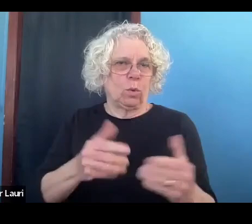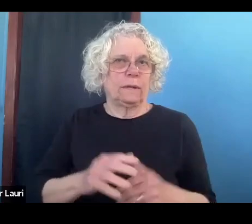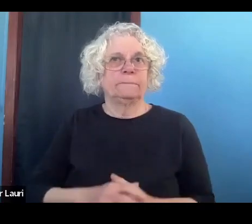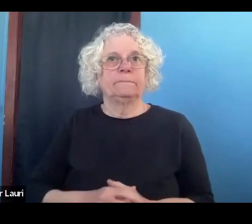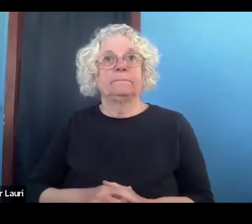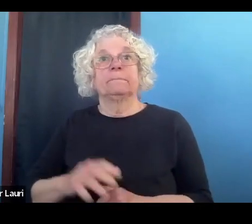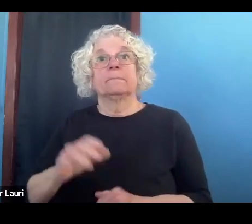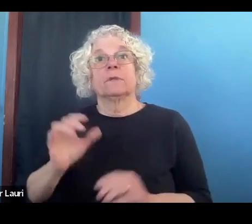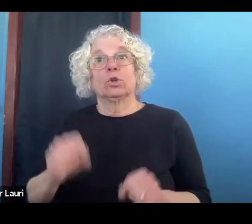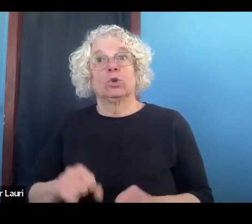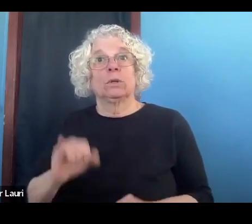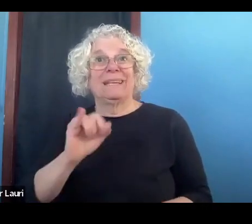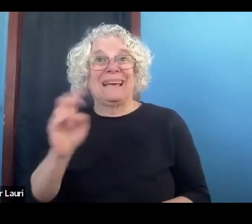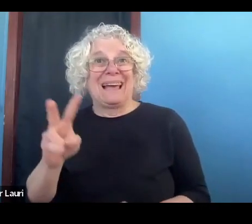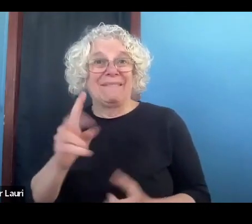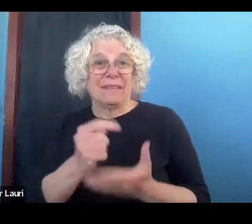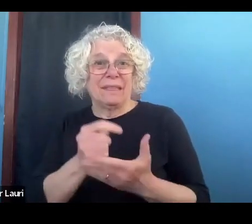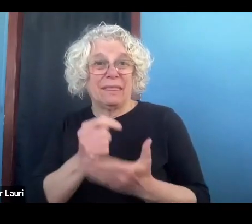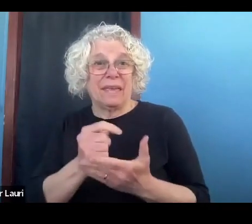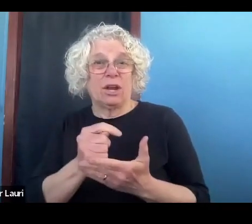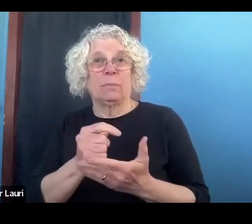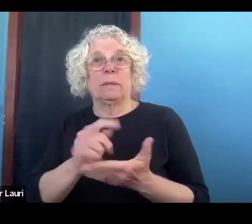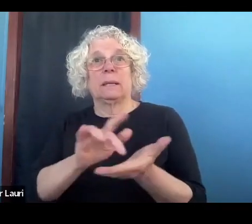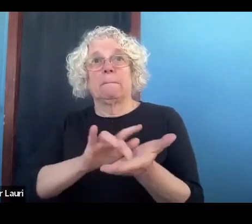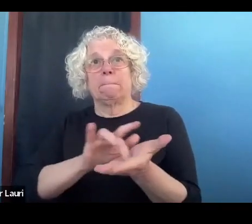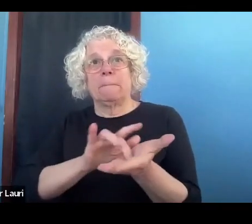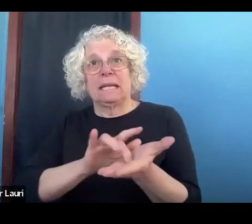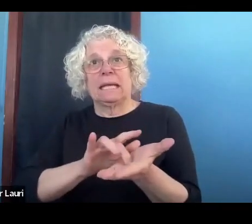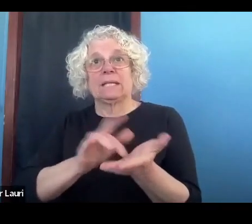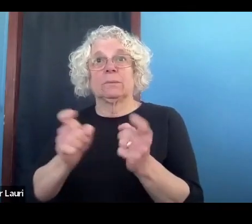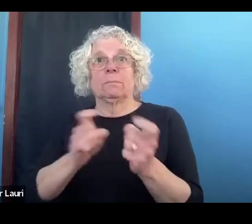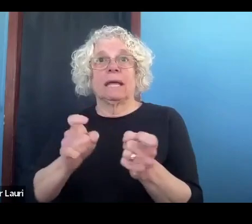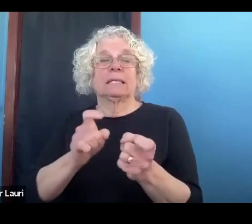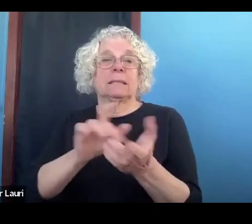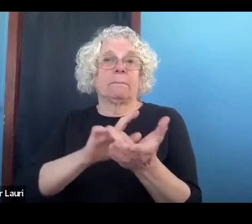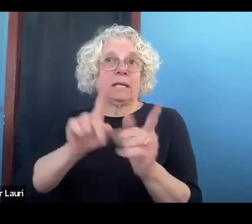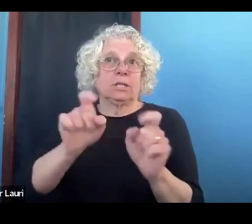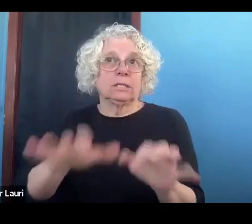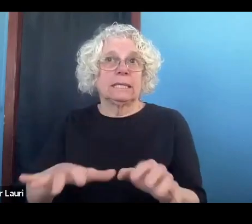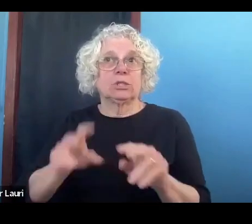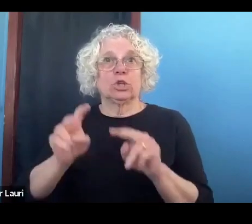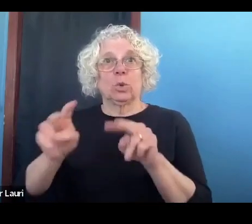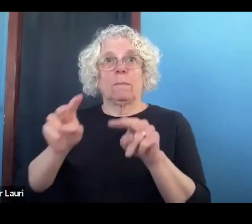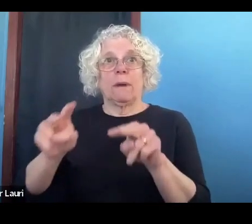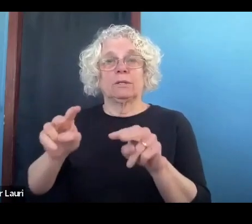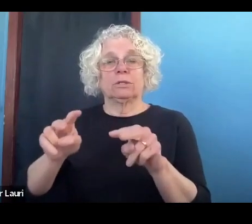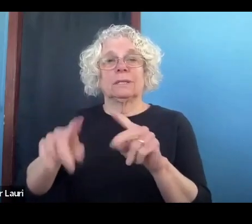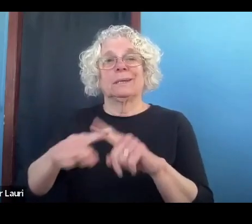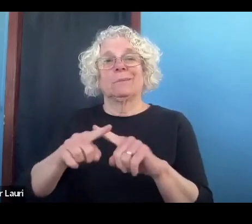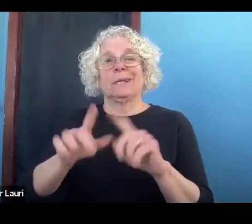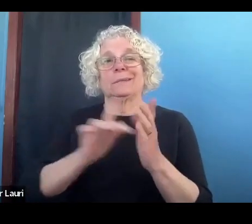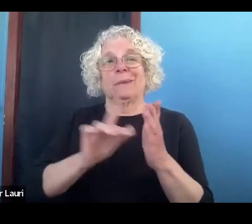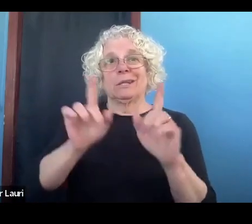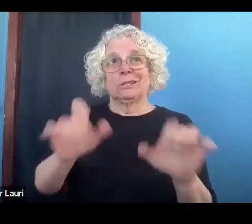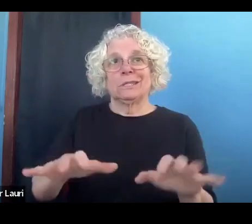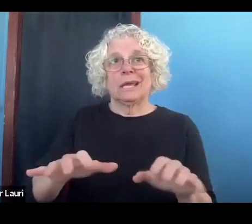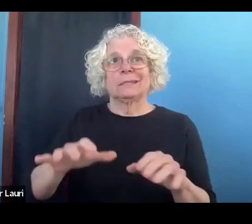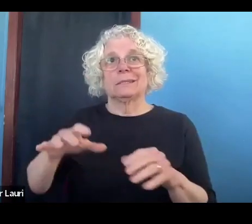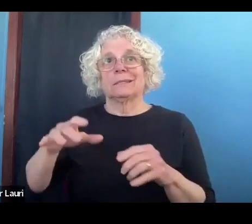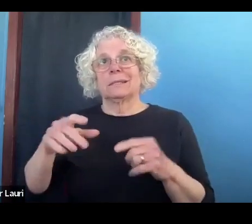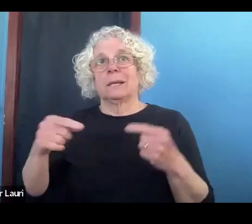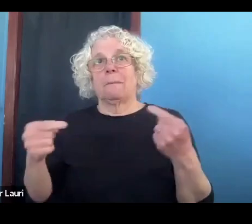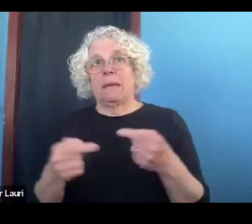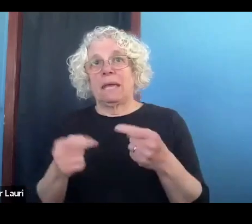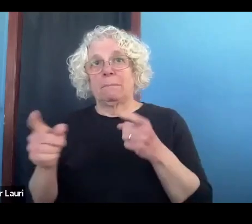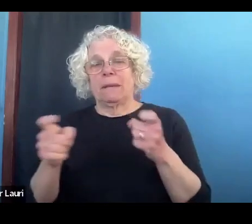IV therapy, injections, medication management, medical testing and monitoring, and medical tests, pain management,